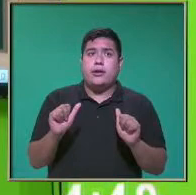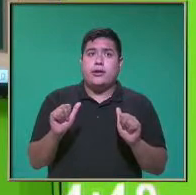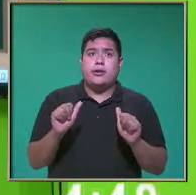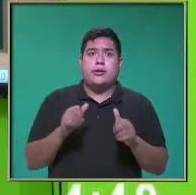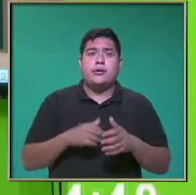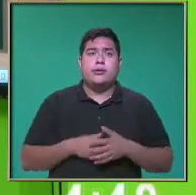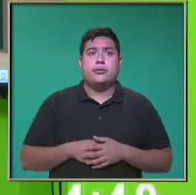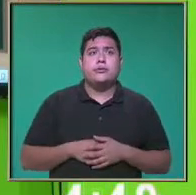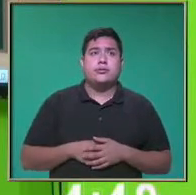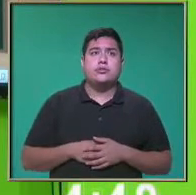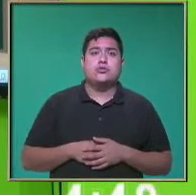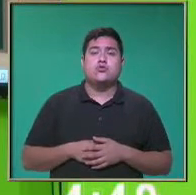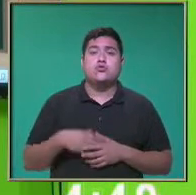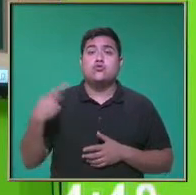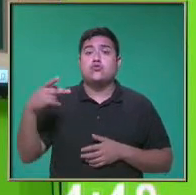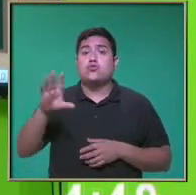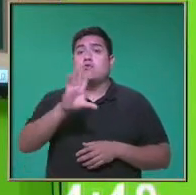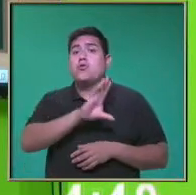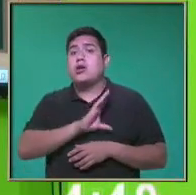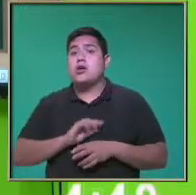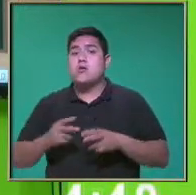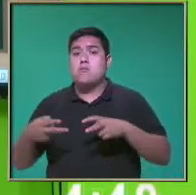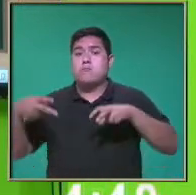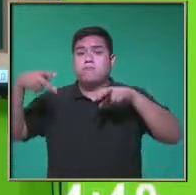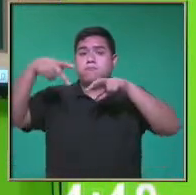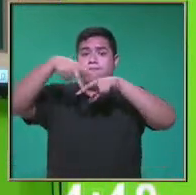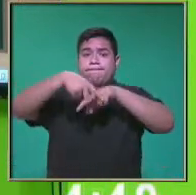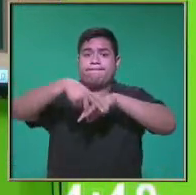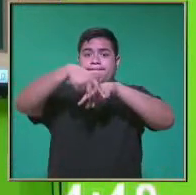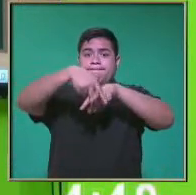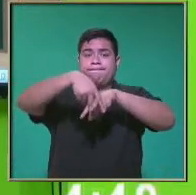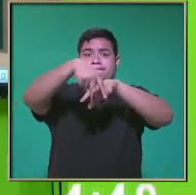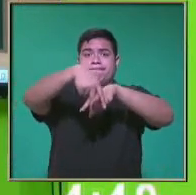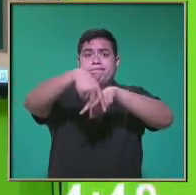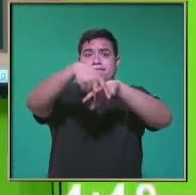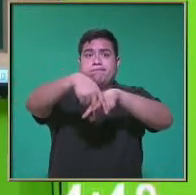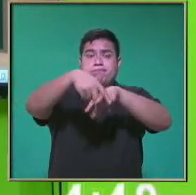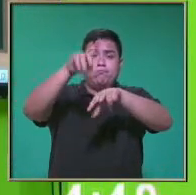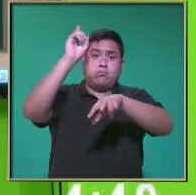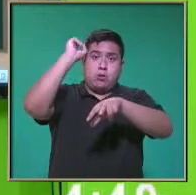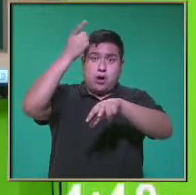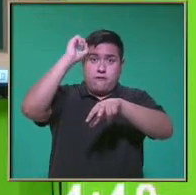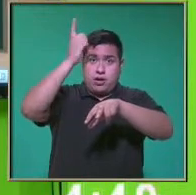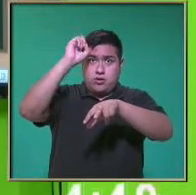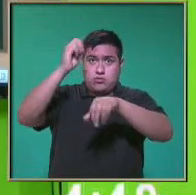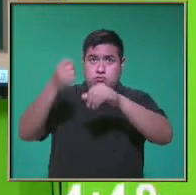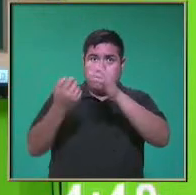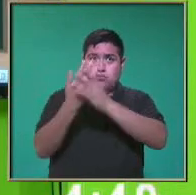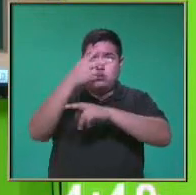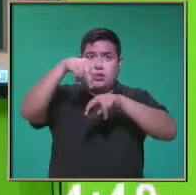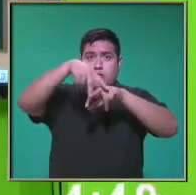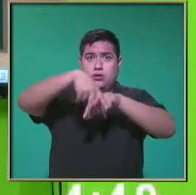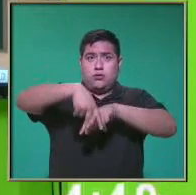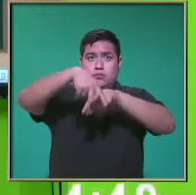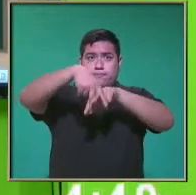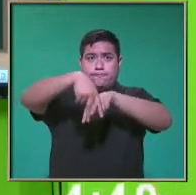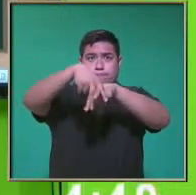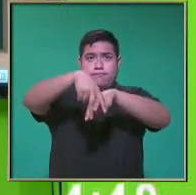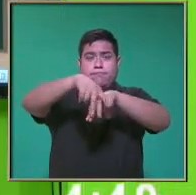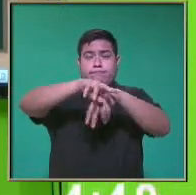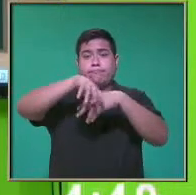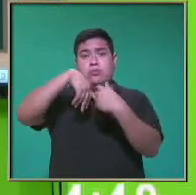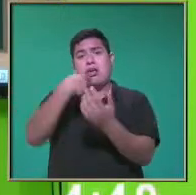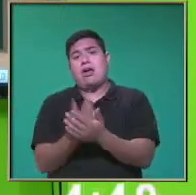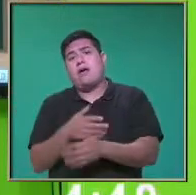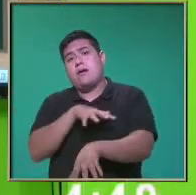his leg. Este es el tercer evento, cuando el hijo del granjero estaba montando el caballo y se cae y